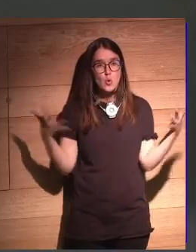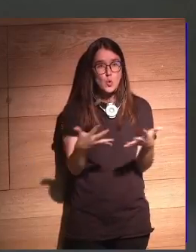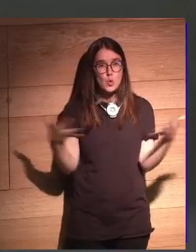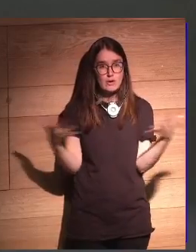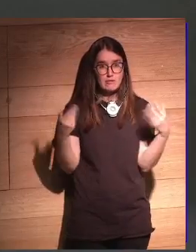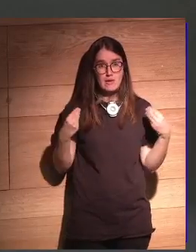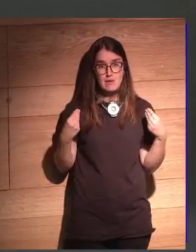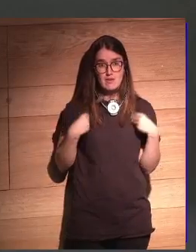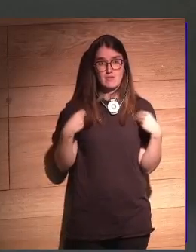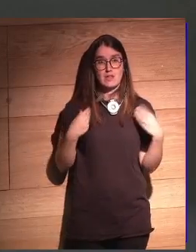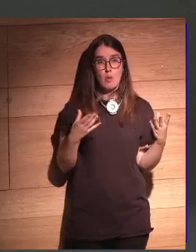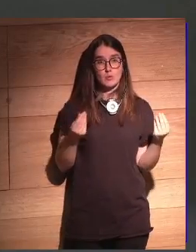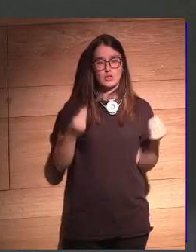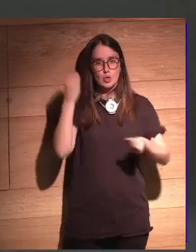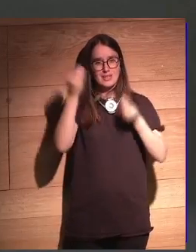since people